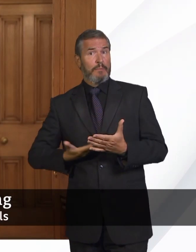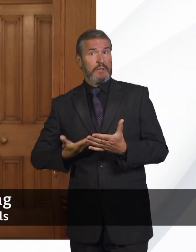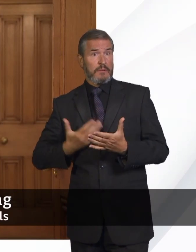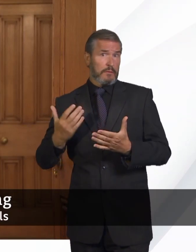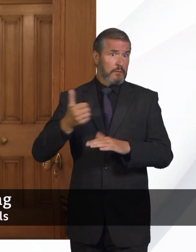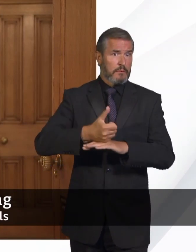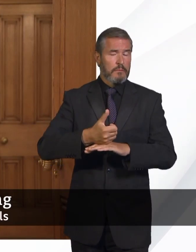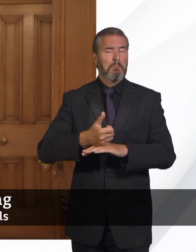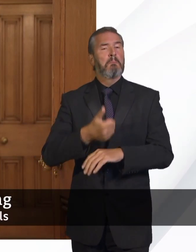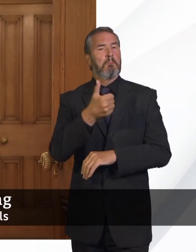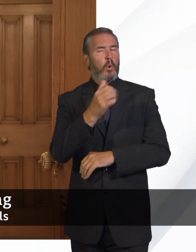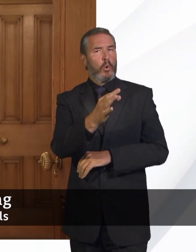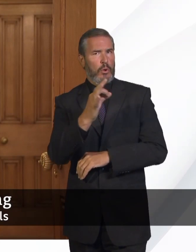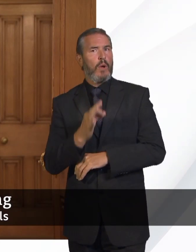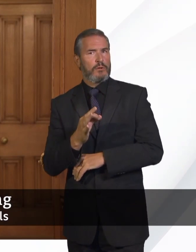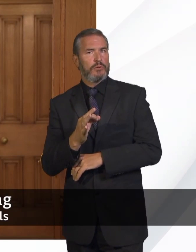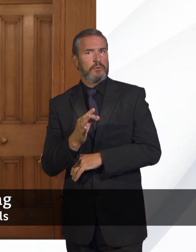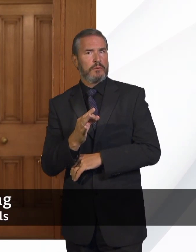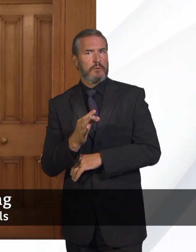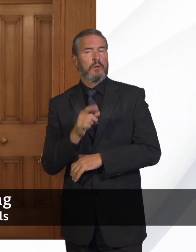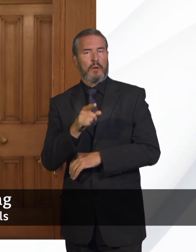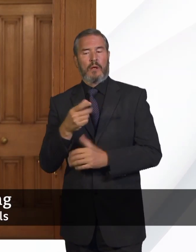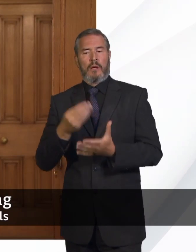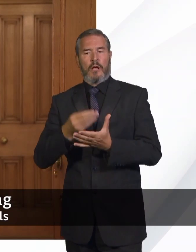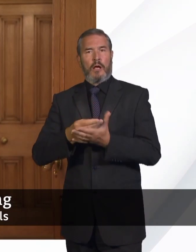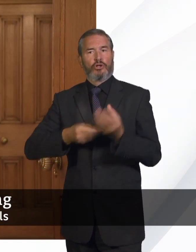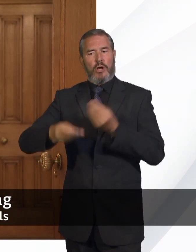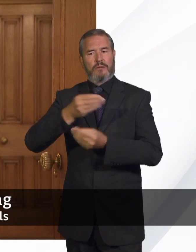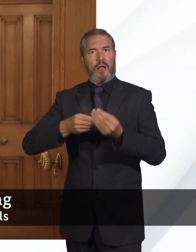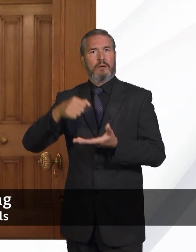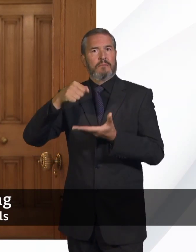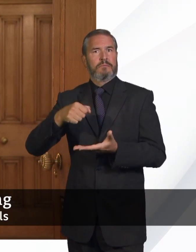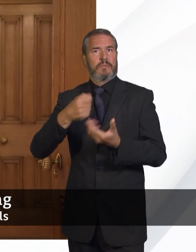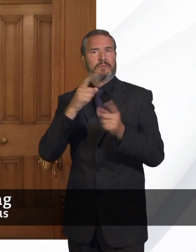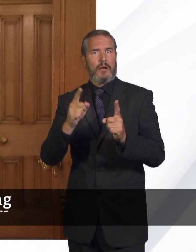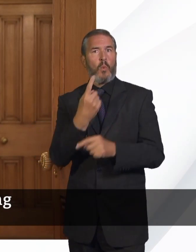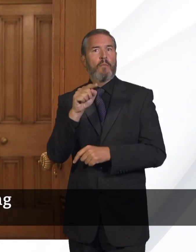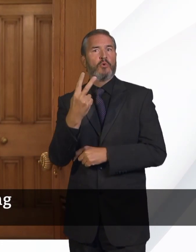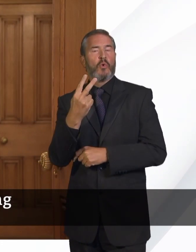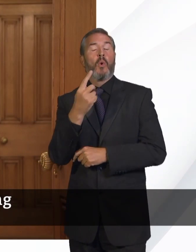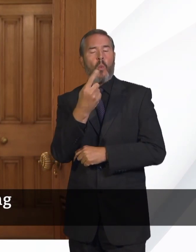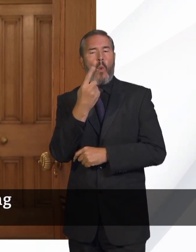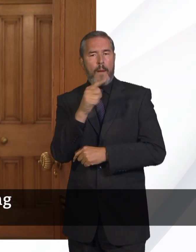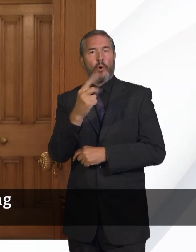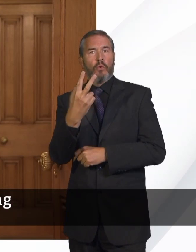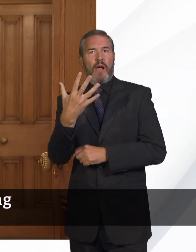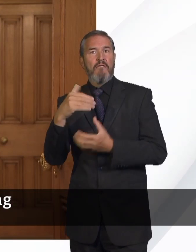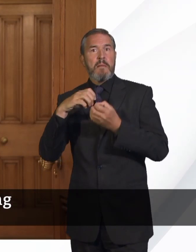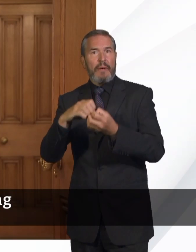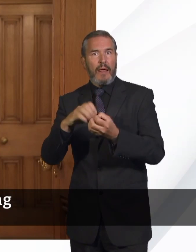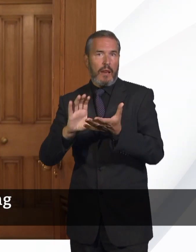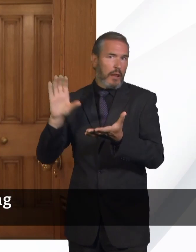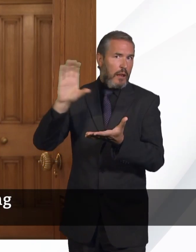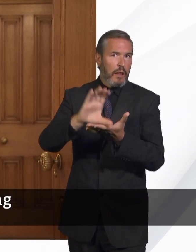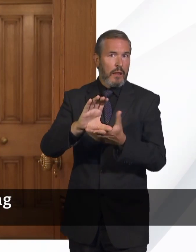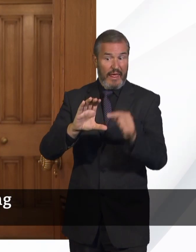a very good question. As you will know, the Chancellor announced a £1.25 billion package, and as part of